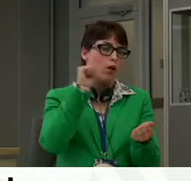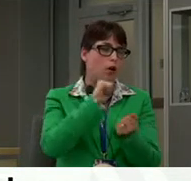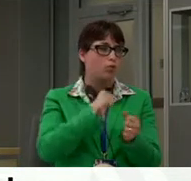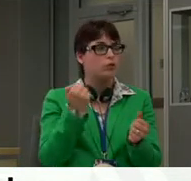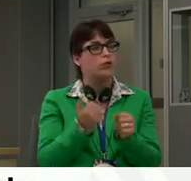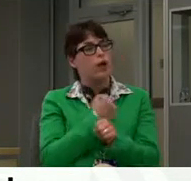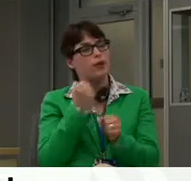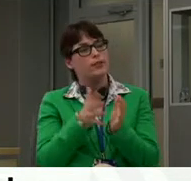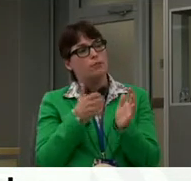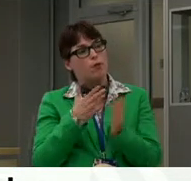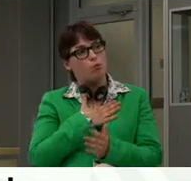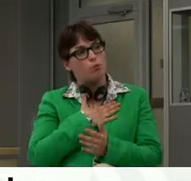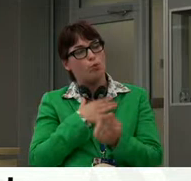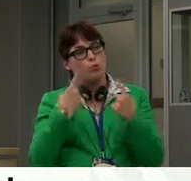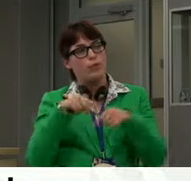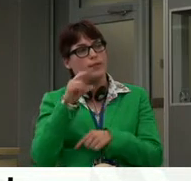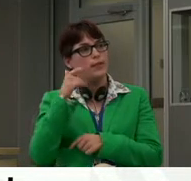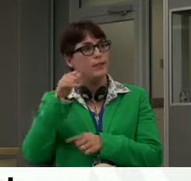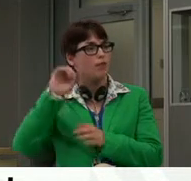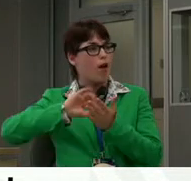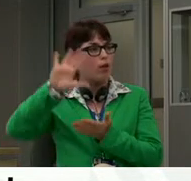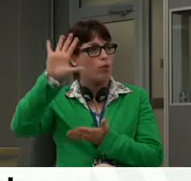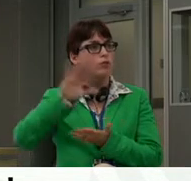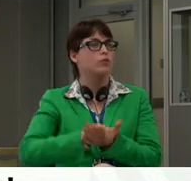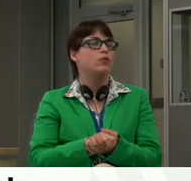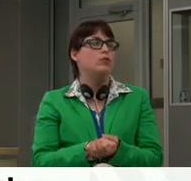our school programs